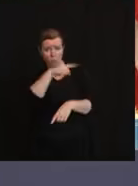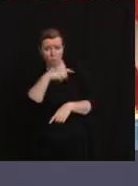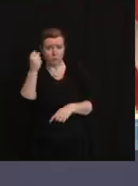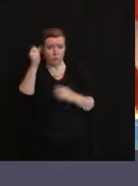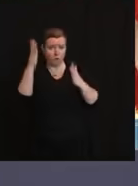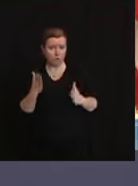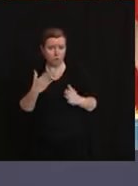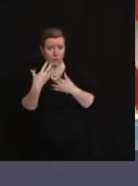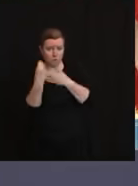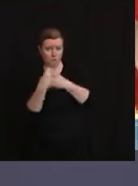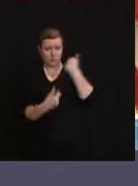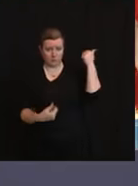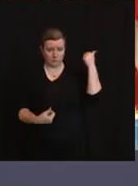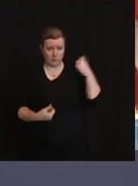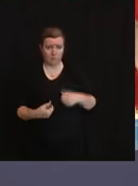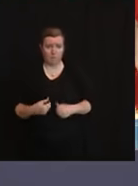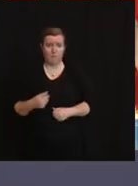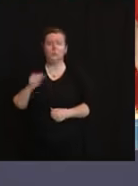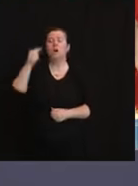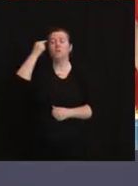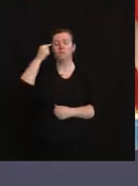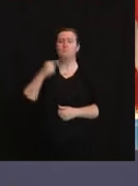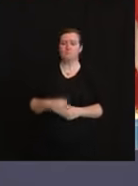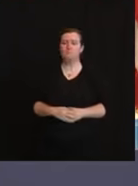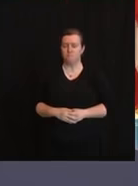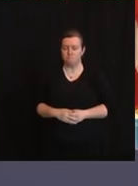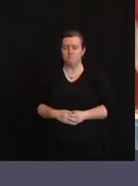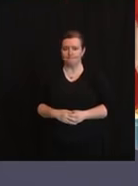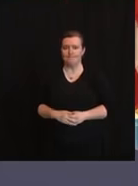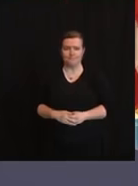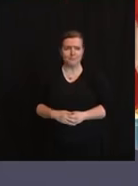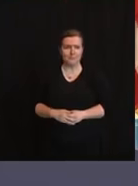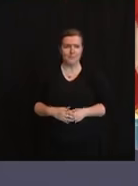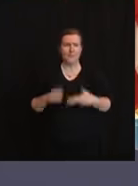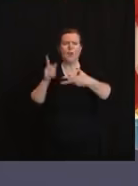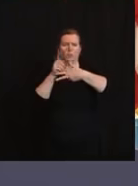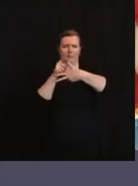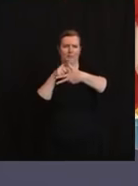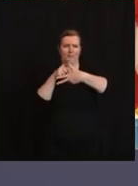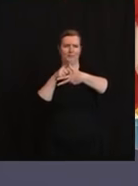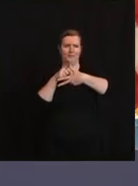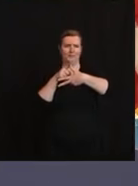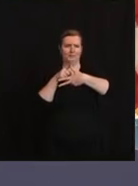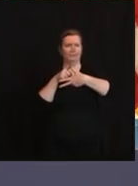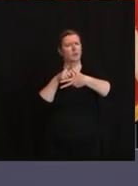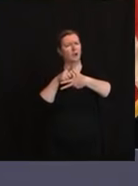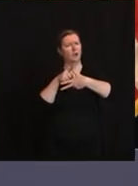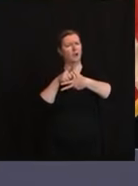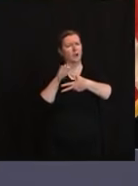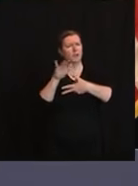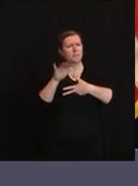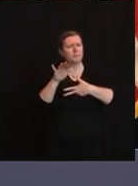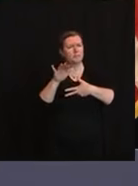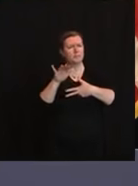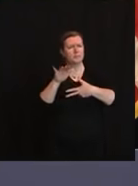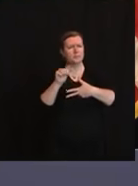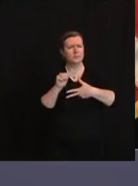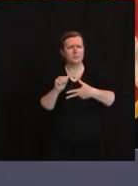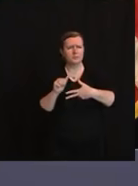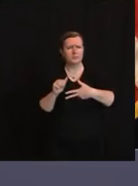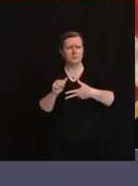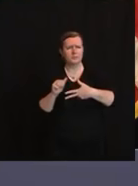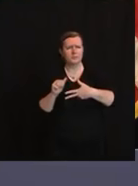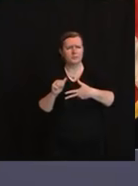Let me just start with your top one. There's a fair amount, Judy and Pat, correct me if I'm wrong here, but there's a fair amount of work that's already